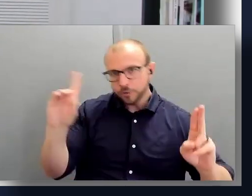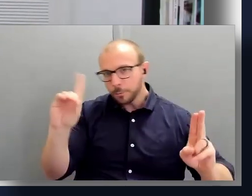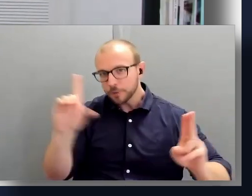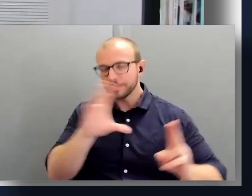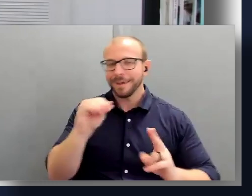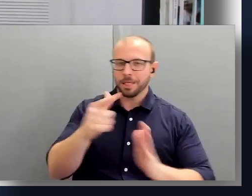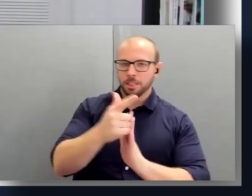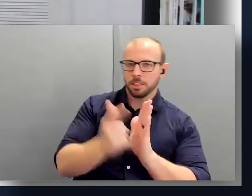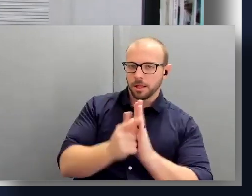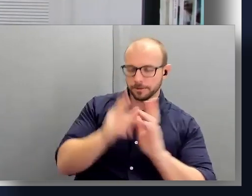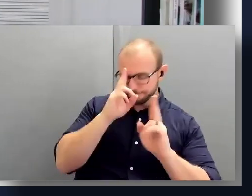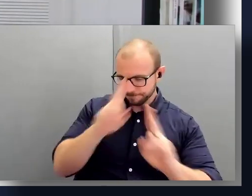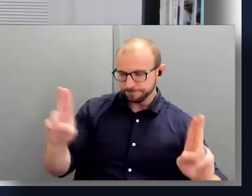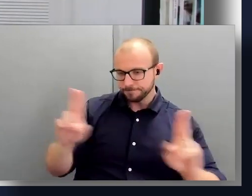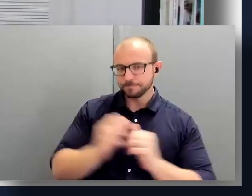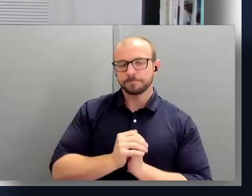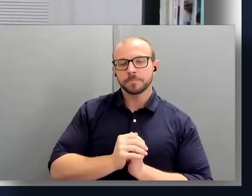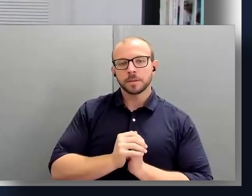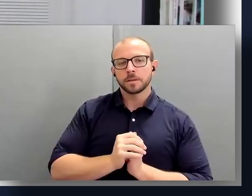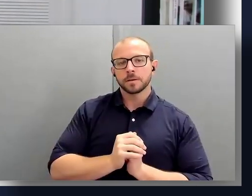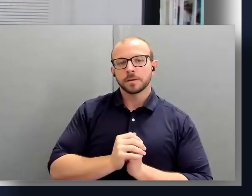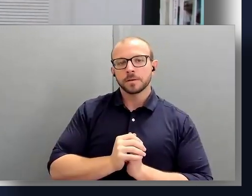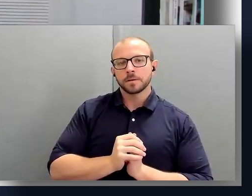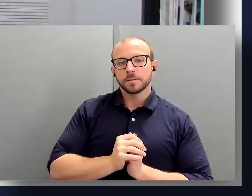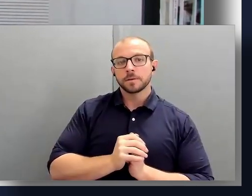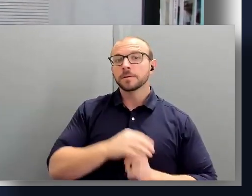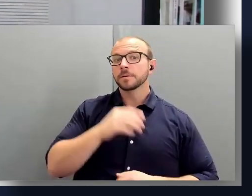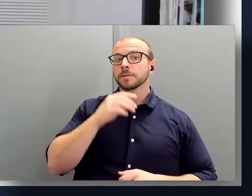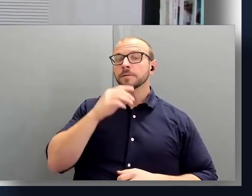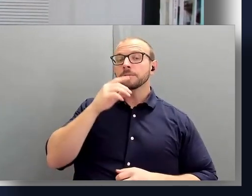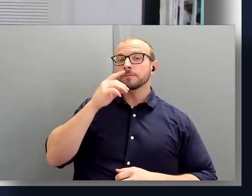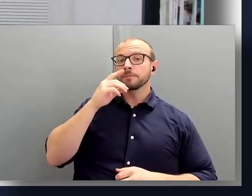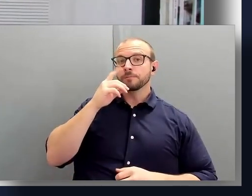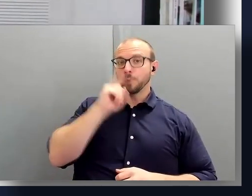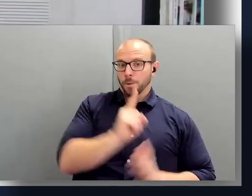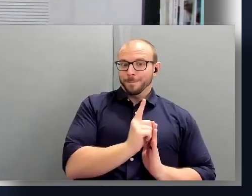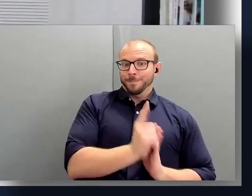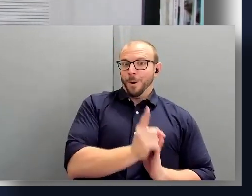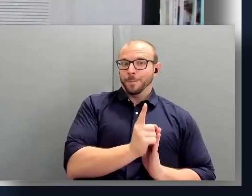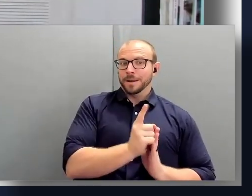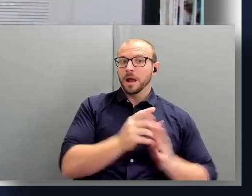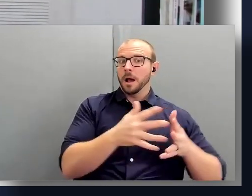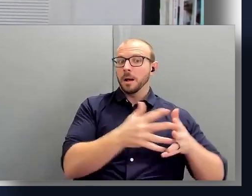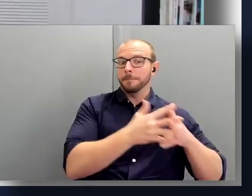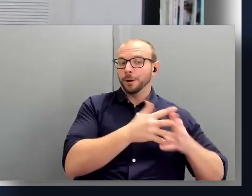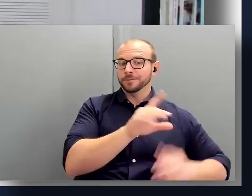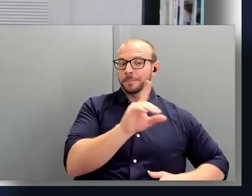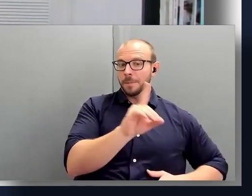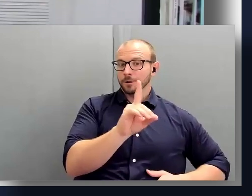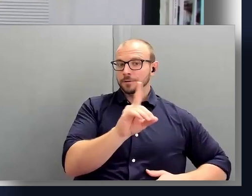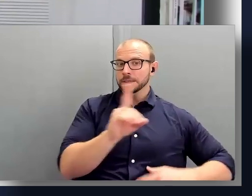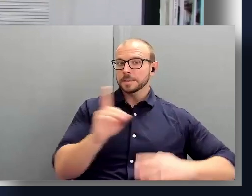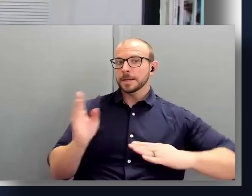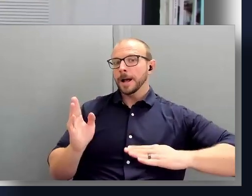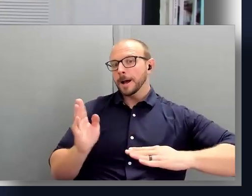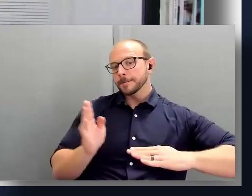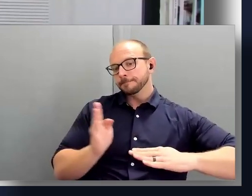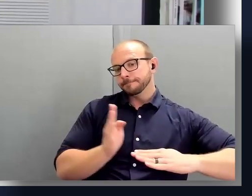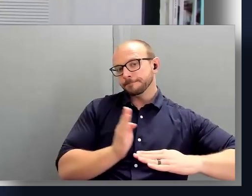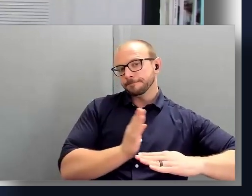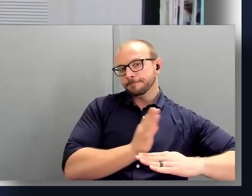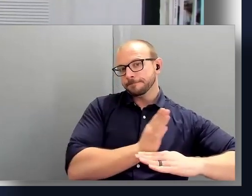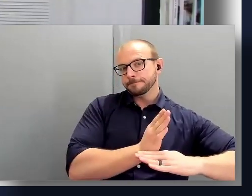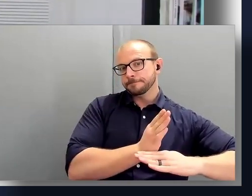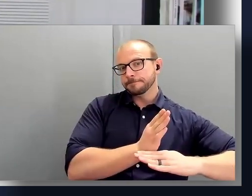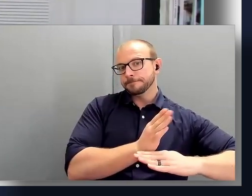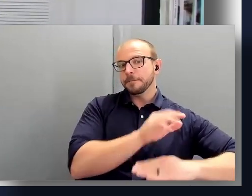honoring both democracy and the rule of law. So for a moment, America's democracy was